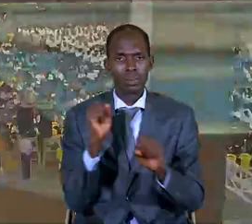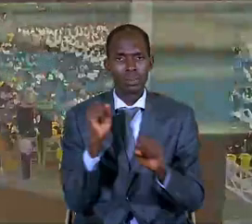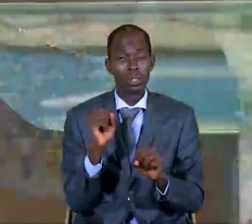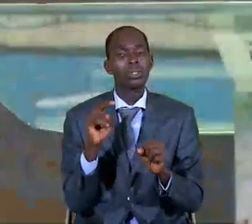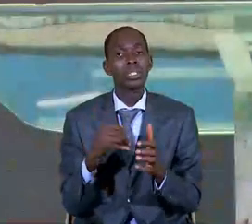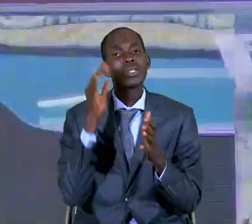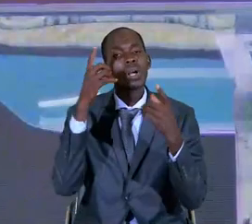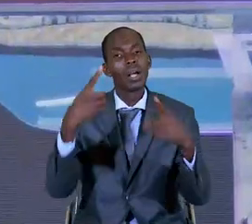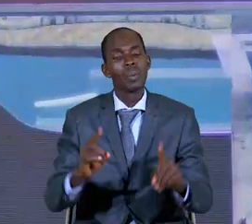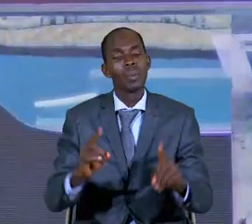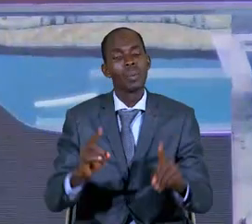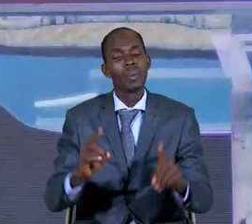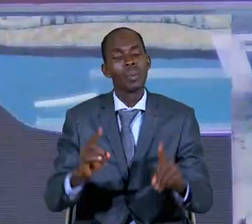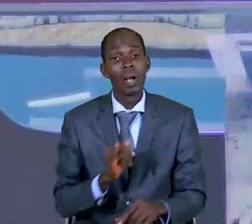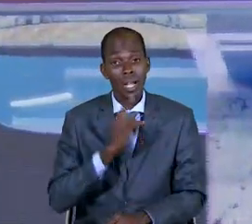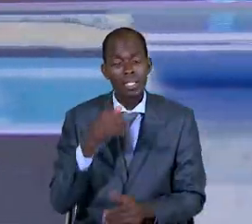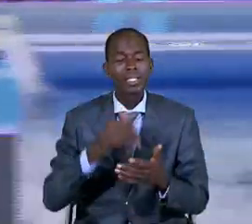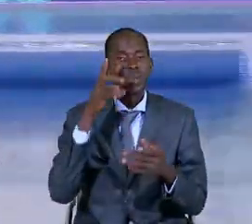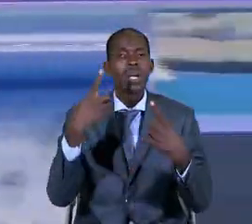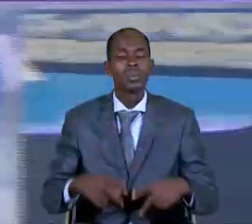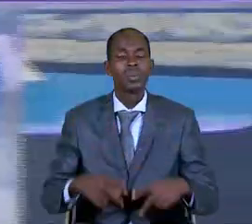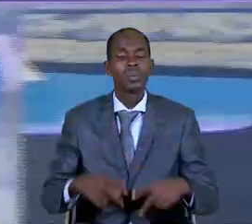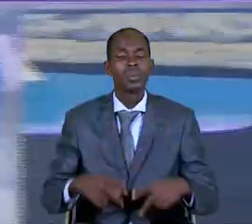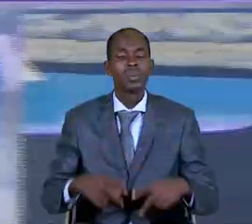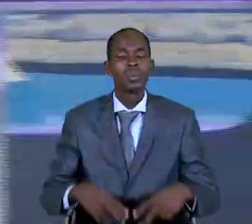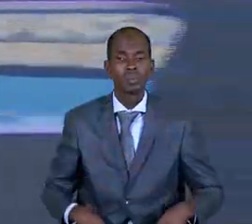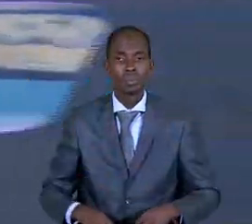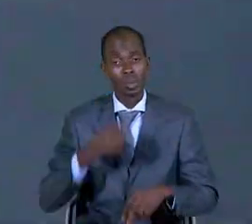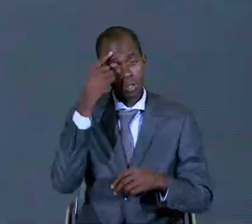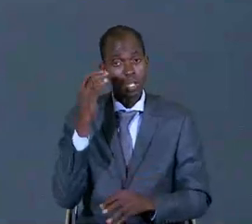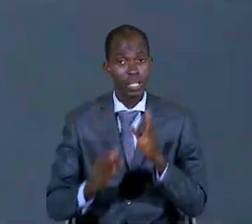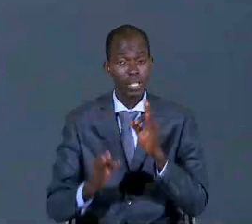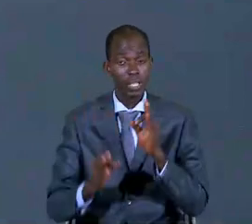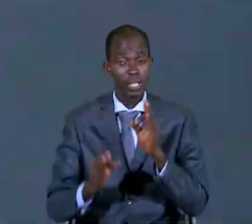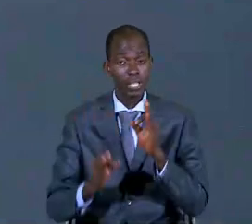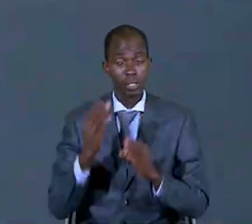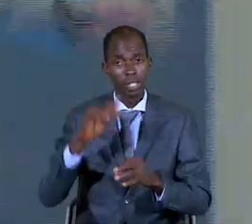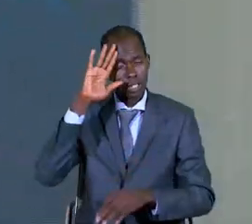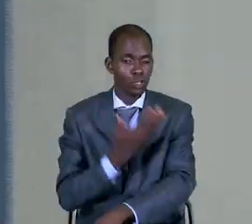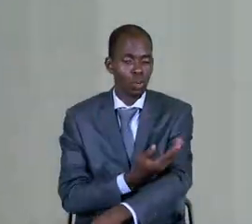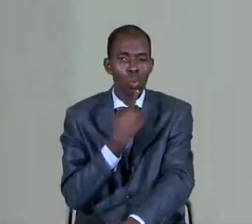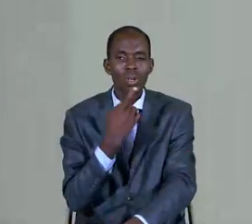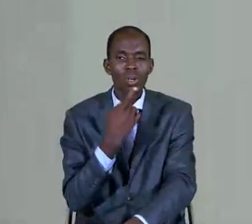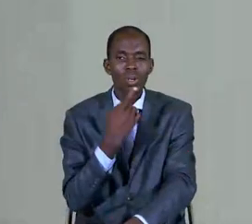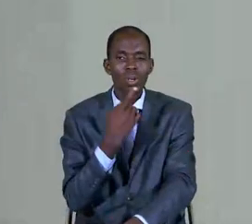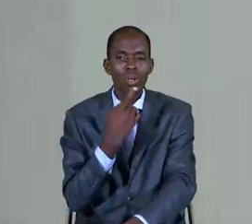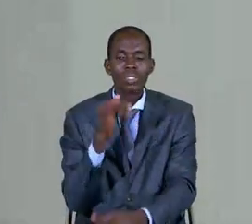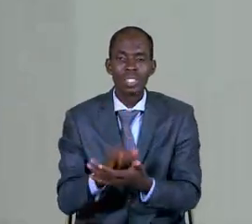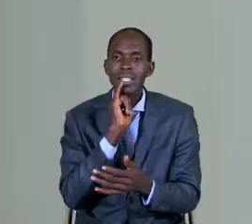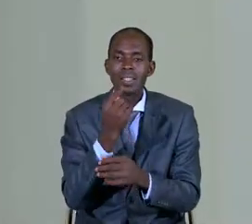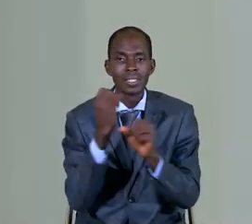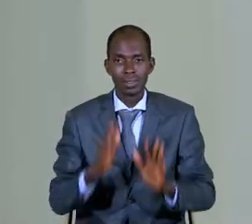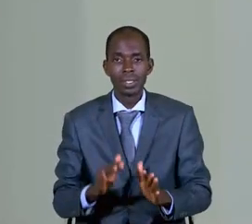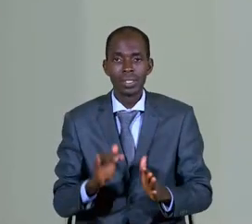I said it will happen. Because if the Son, that's the Savior, if the Son, that's